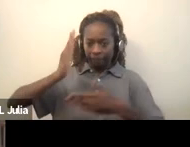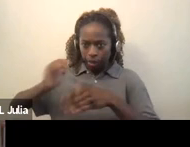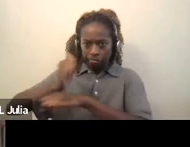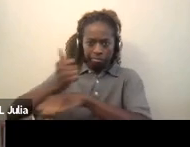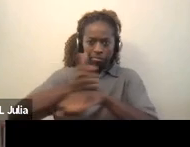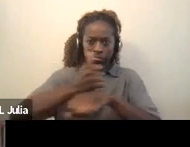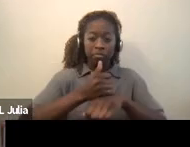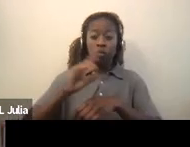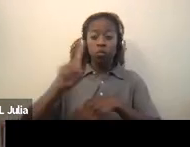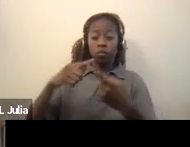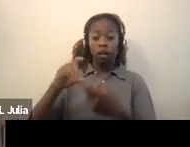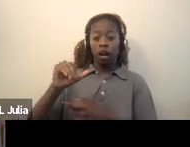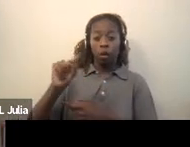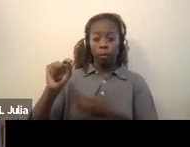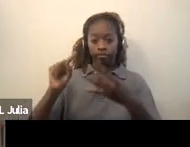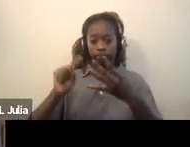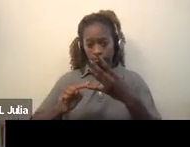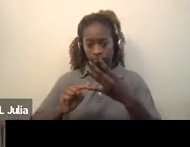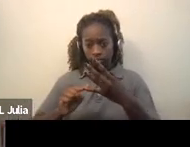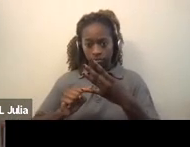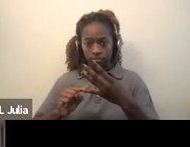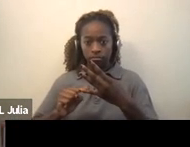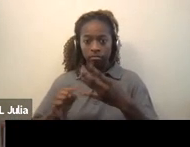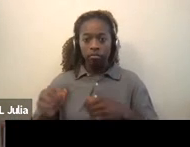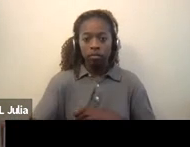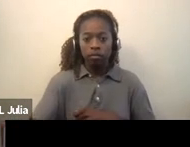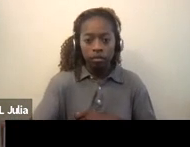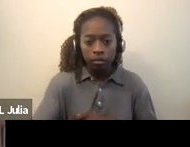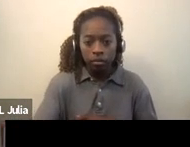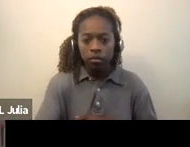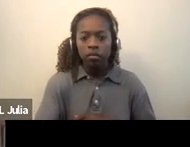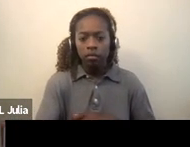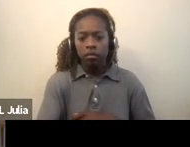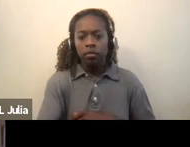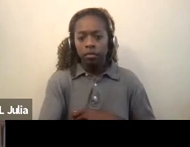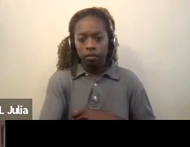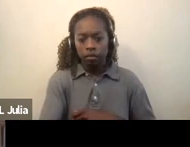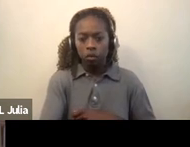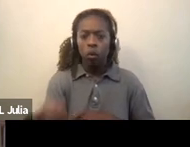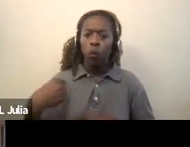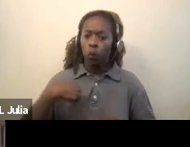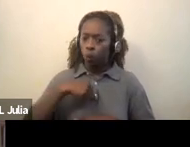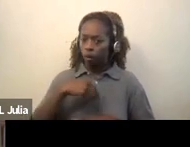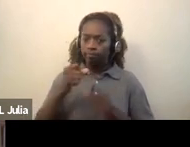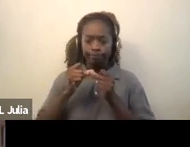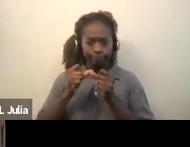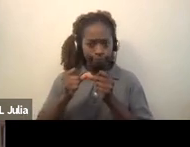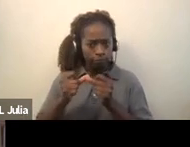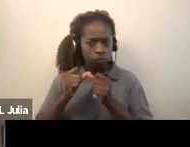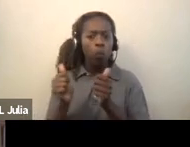bids have been returned for the installation of our air conditioning units across the district and we are moving forward with the contract